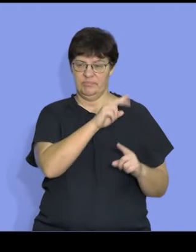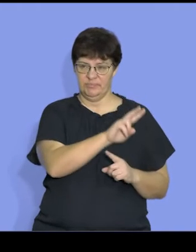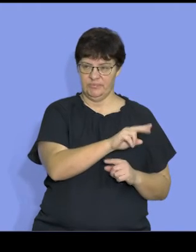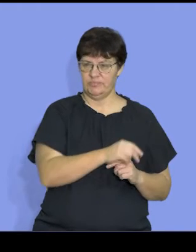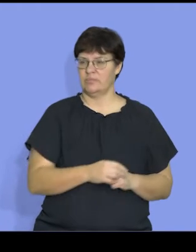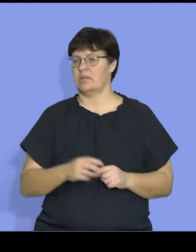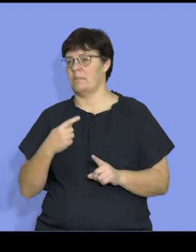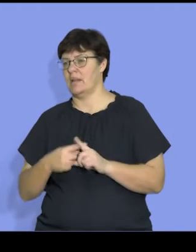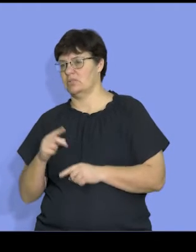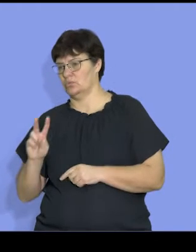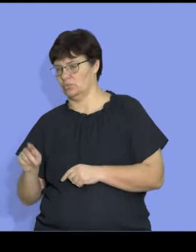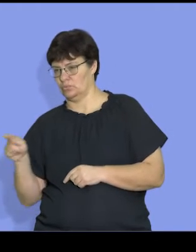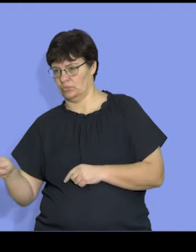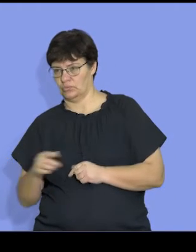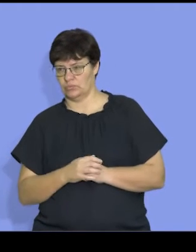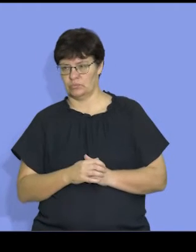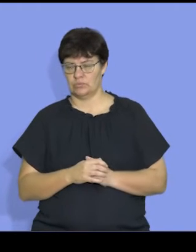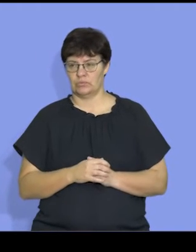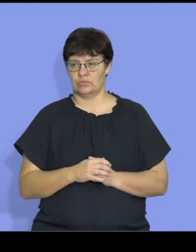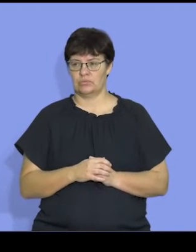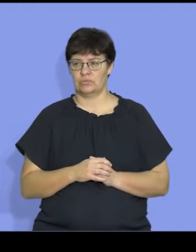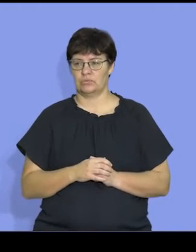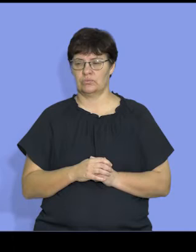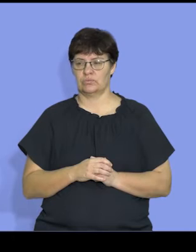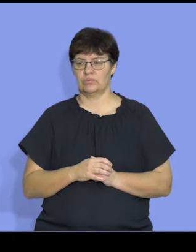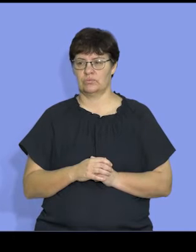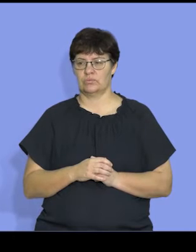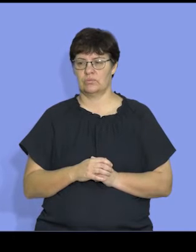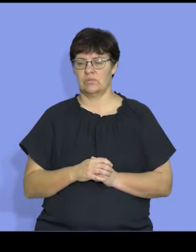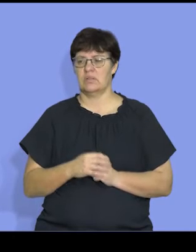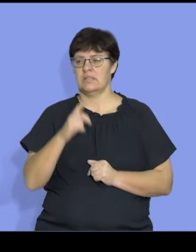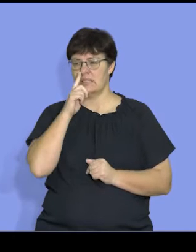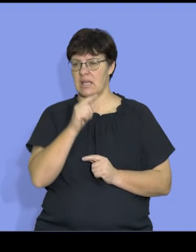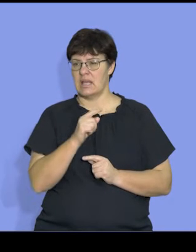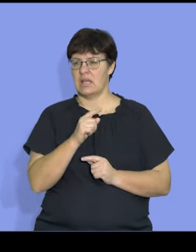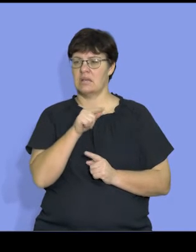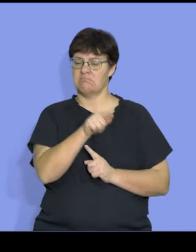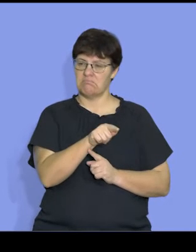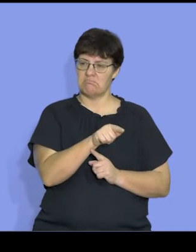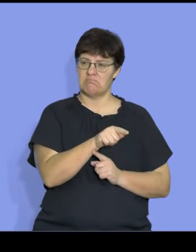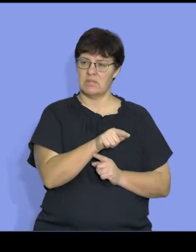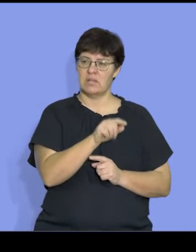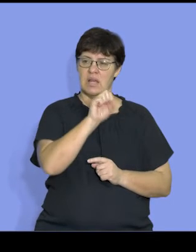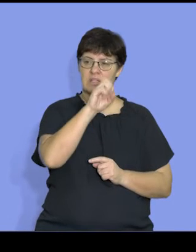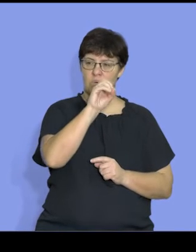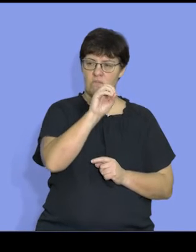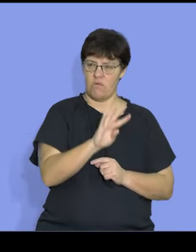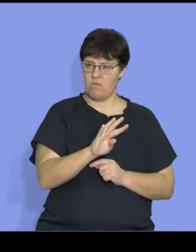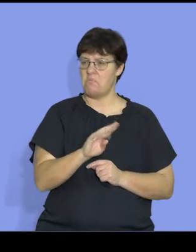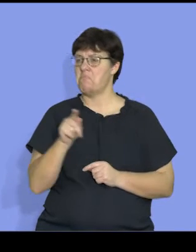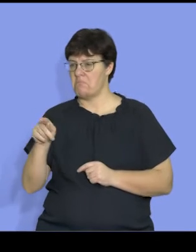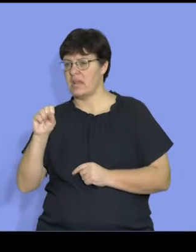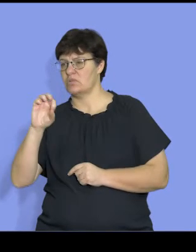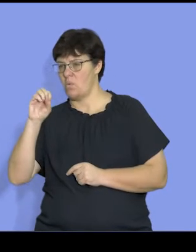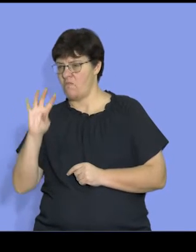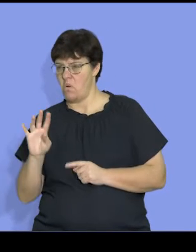right, okay? Also, you look at the sulfate is still the same, okay, also in that case.